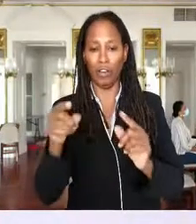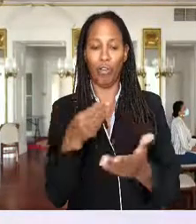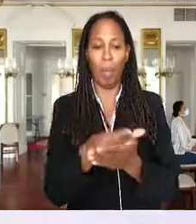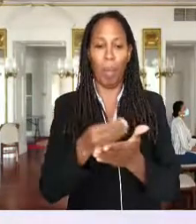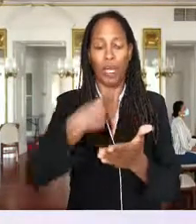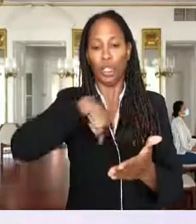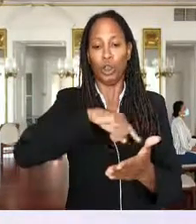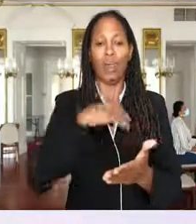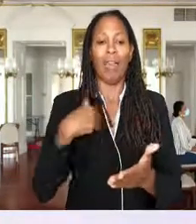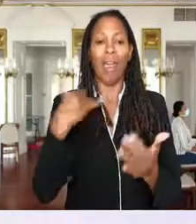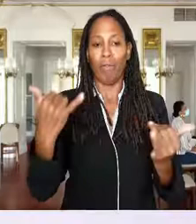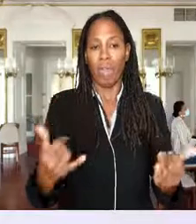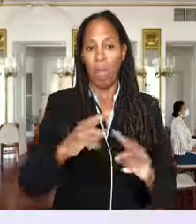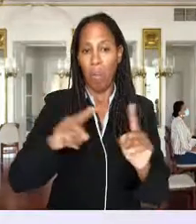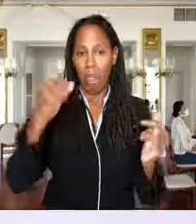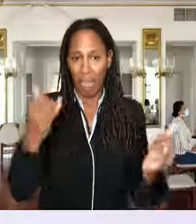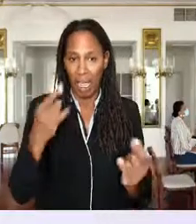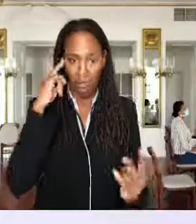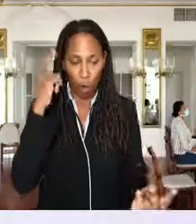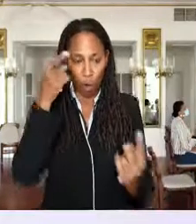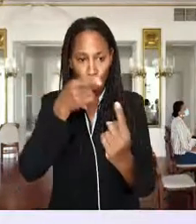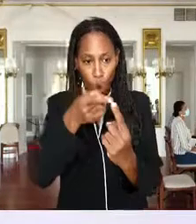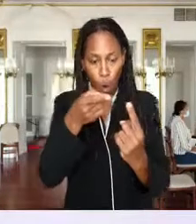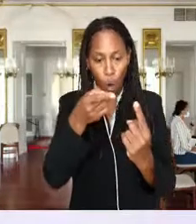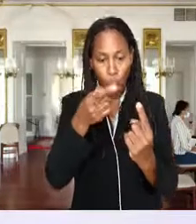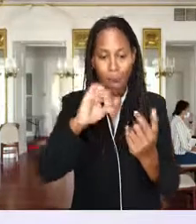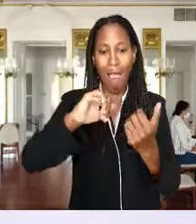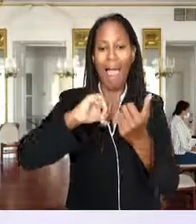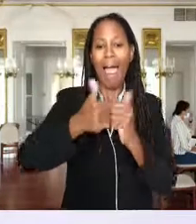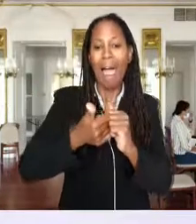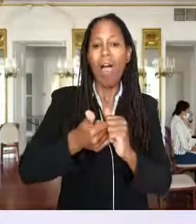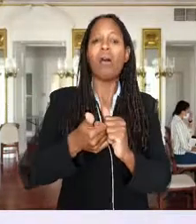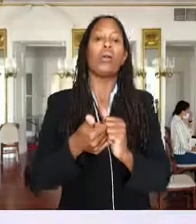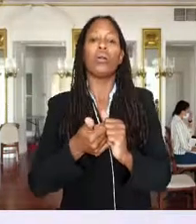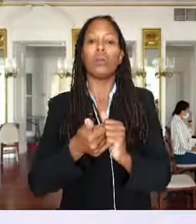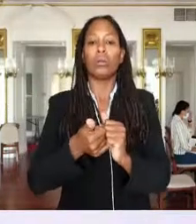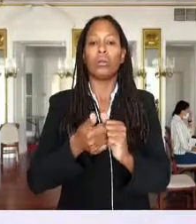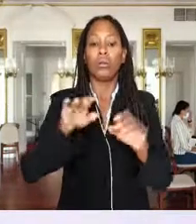at this point, and our goal really is to figure out how do we get the refinery open again.